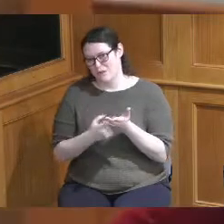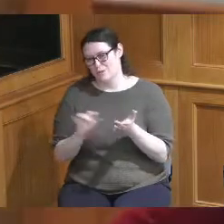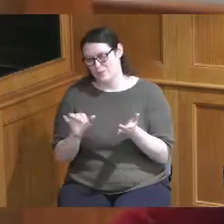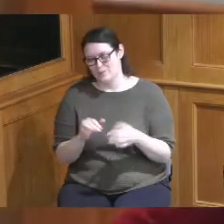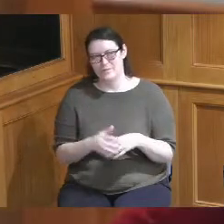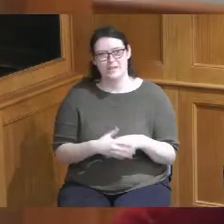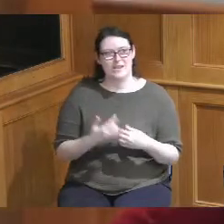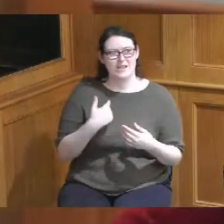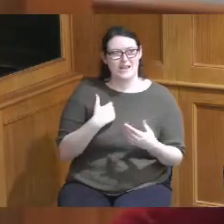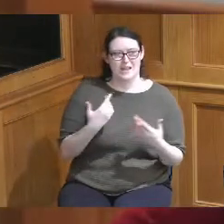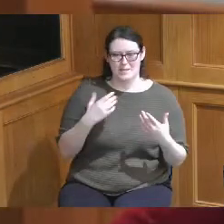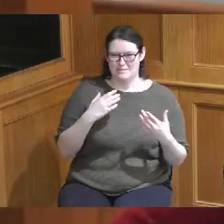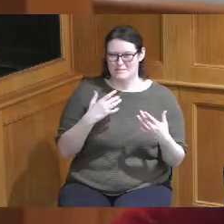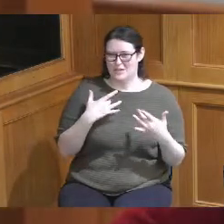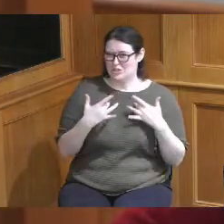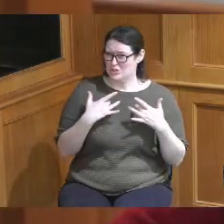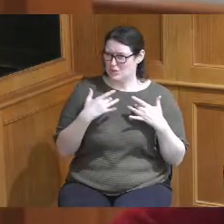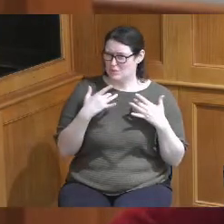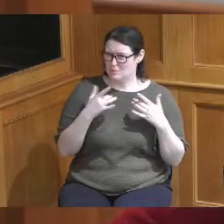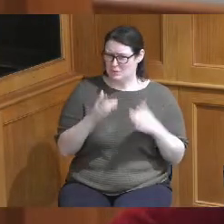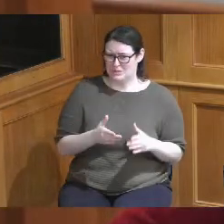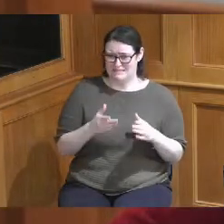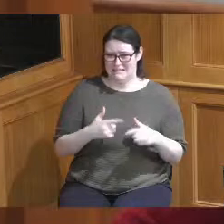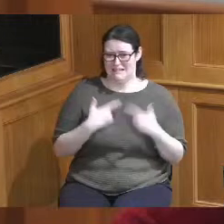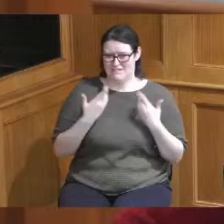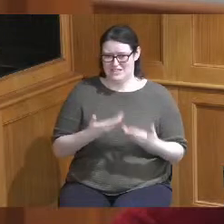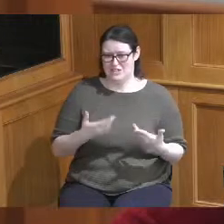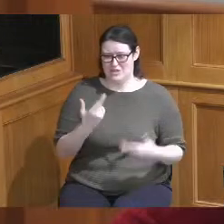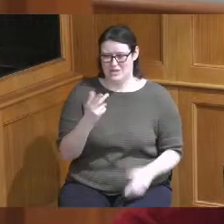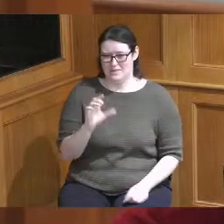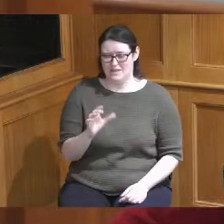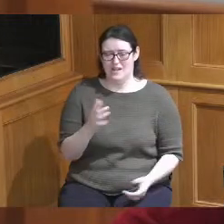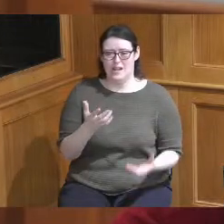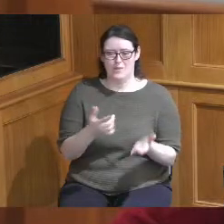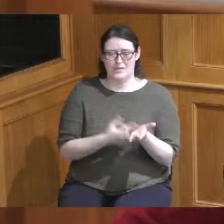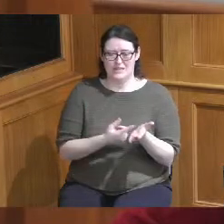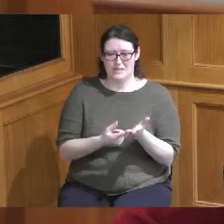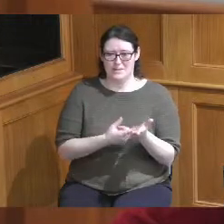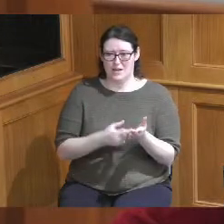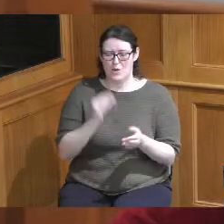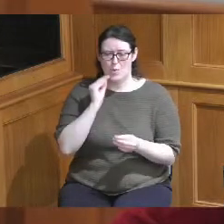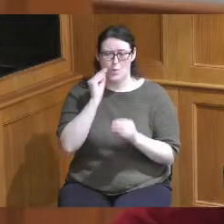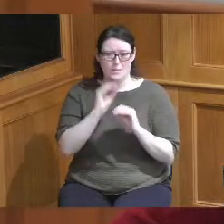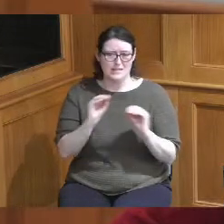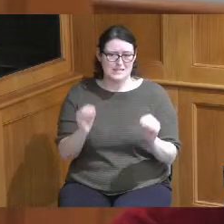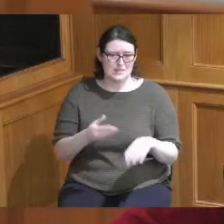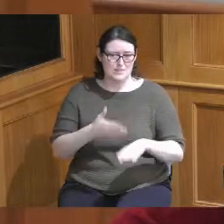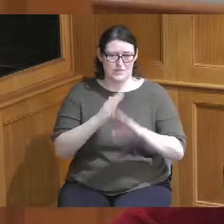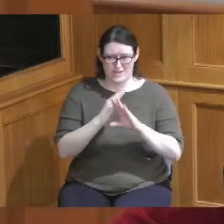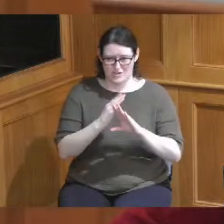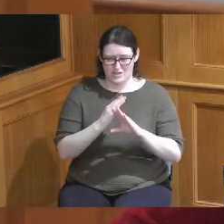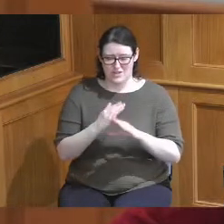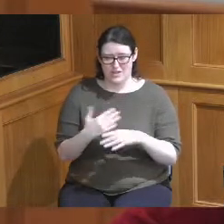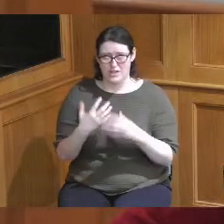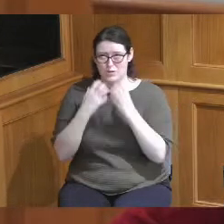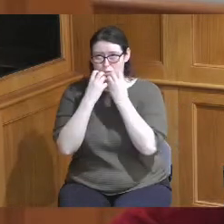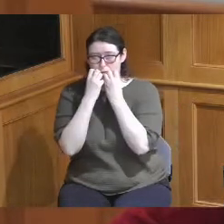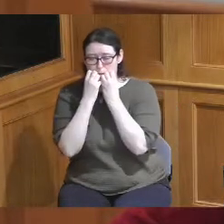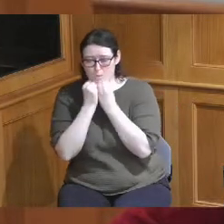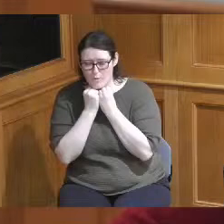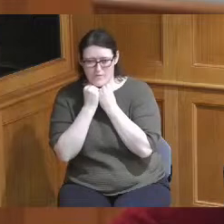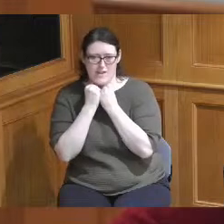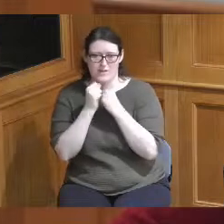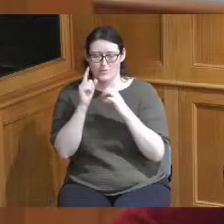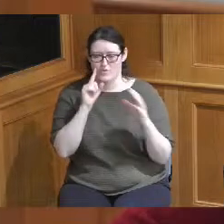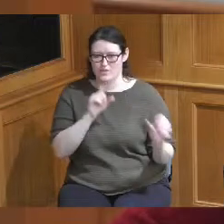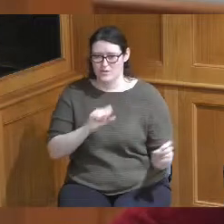today as a concerned resident of Hamilton County to speak about the vital importance of homelessness prevention and the incredible value that Strategies